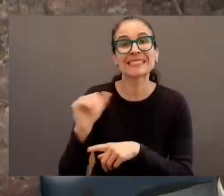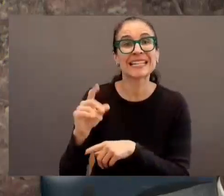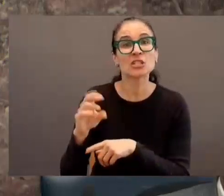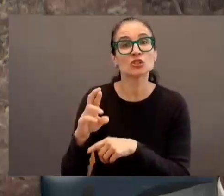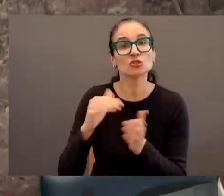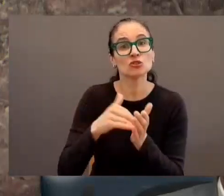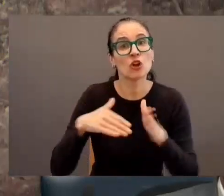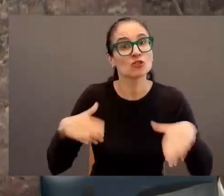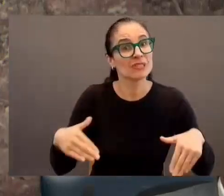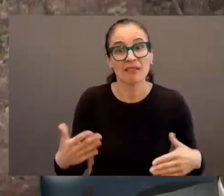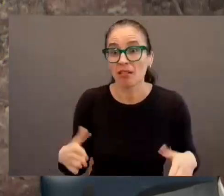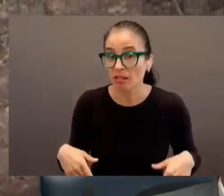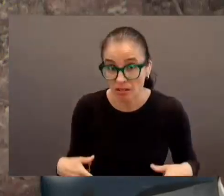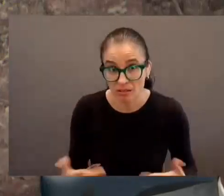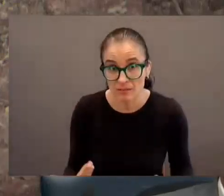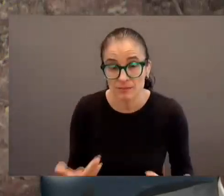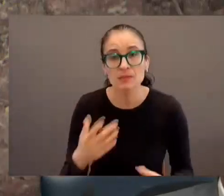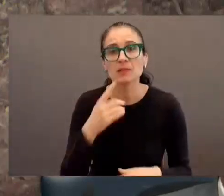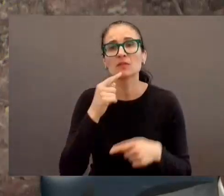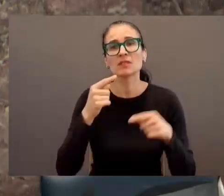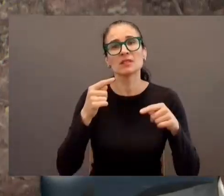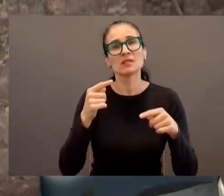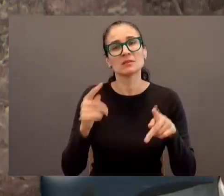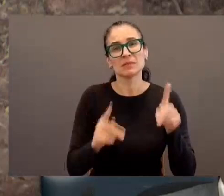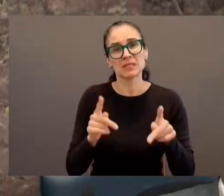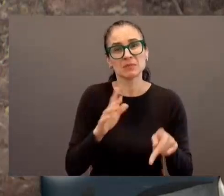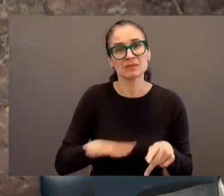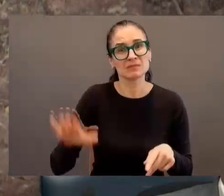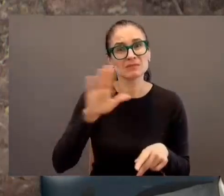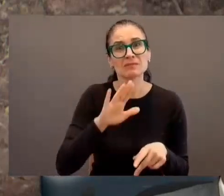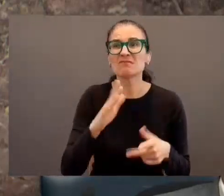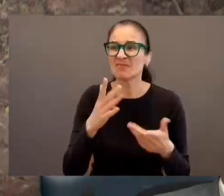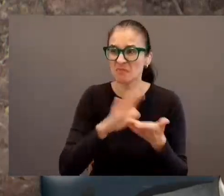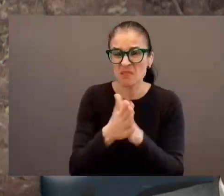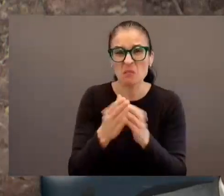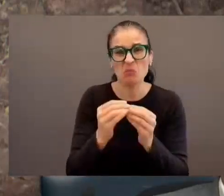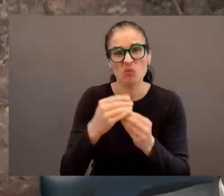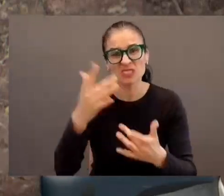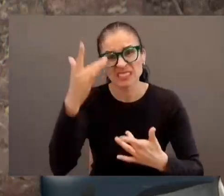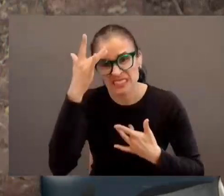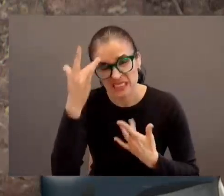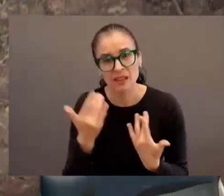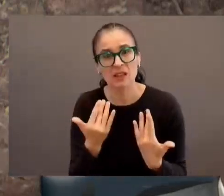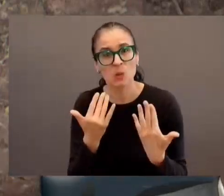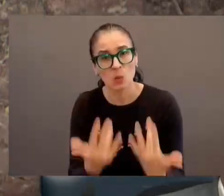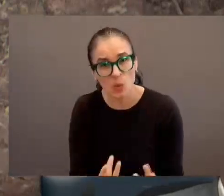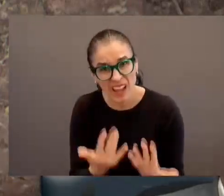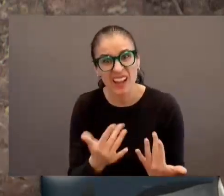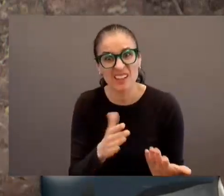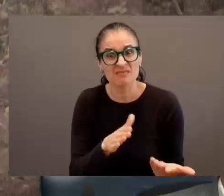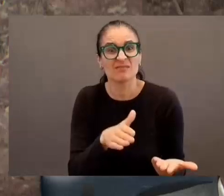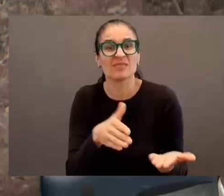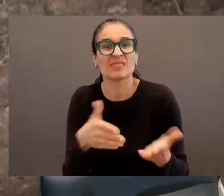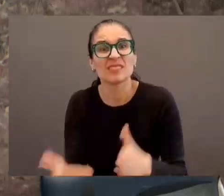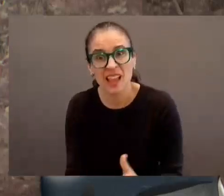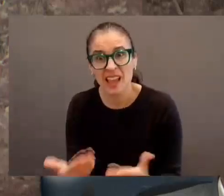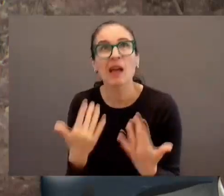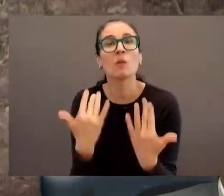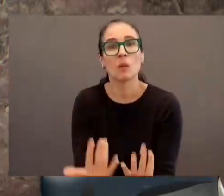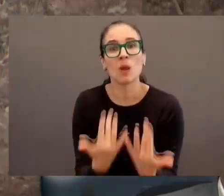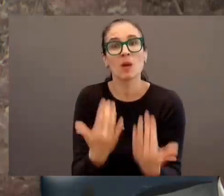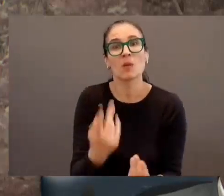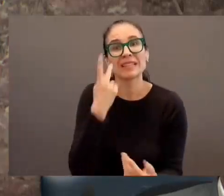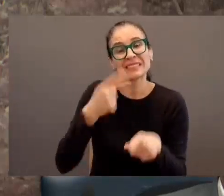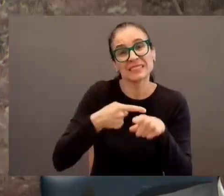dying, waiting to see specialists. This government's reassurances and platitudes are